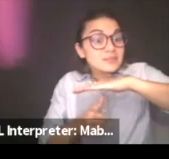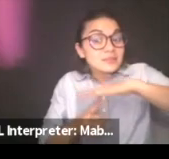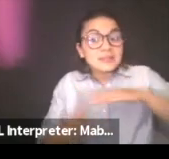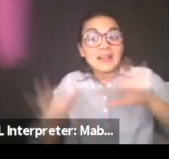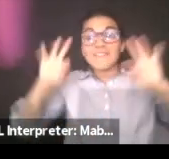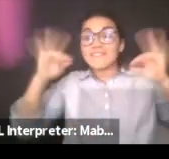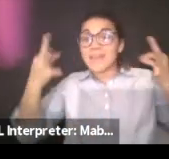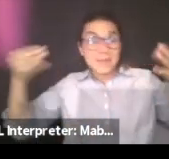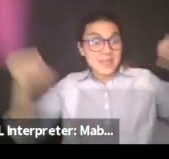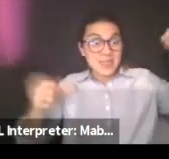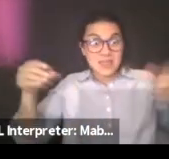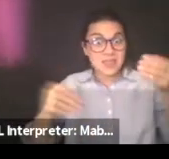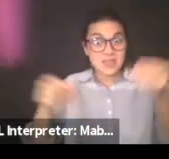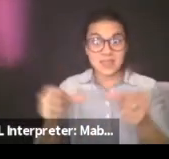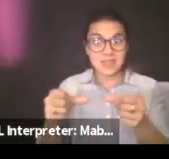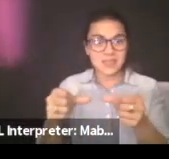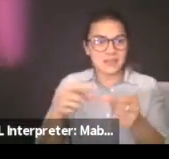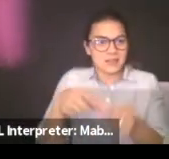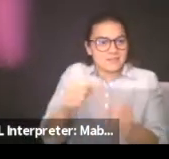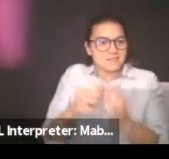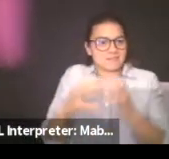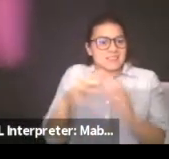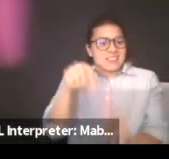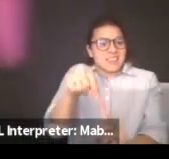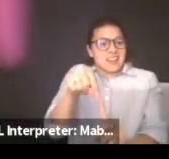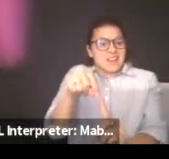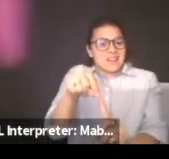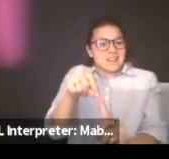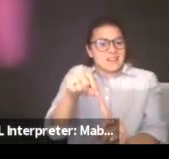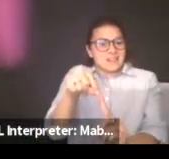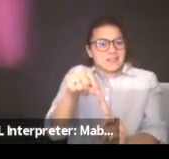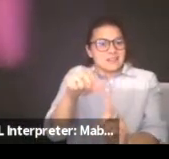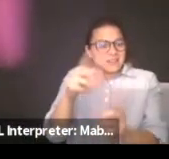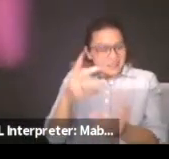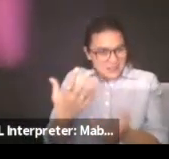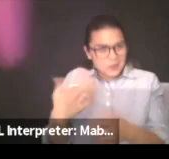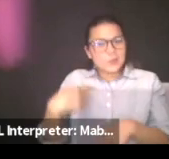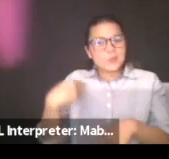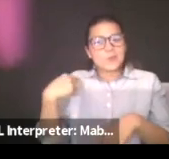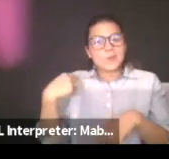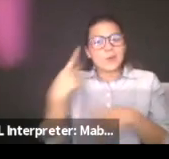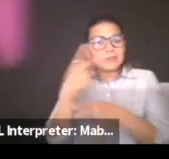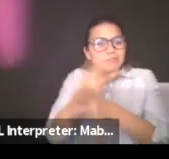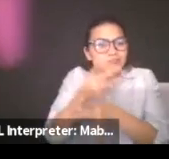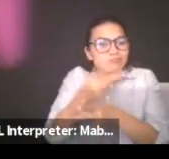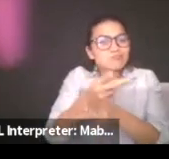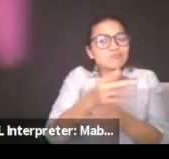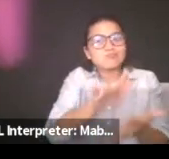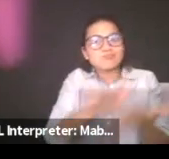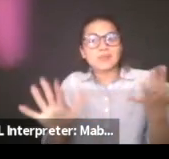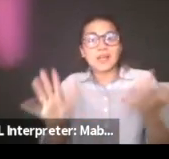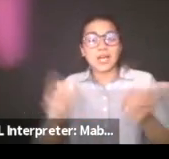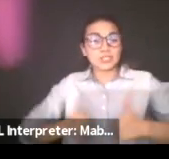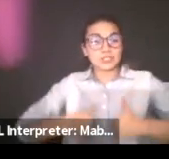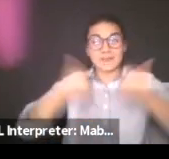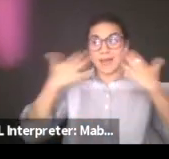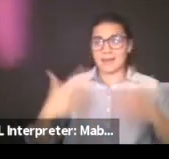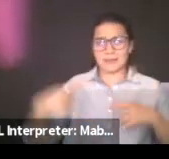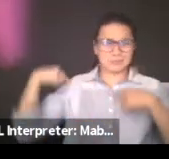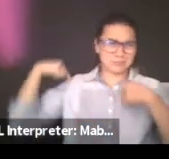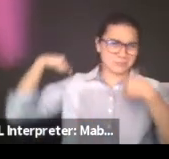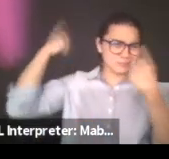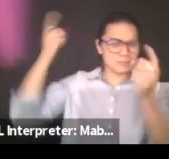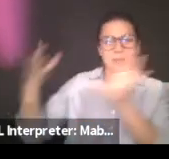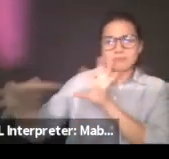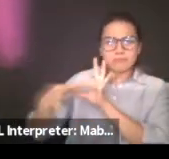caregiving. We've been long connecting with one another. I think that survivors have been connecting with each other for as long